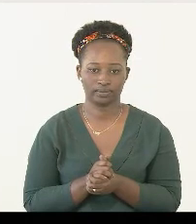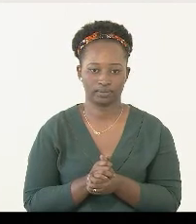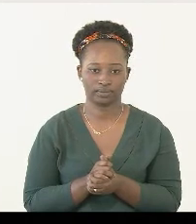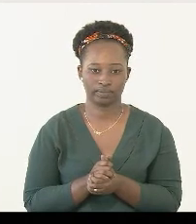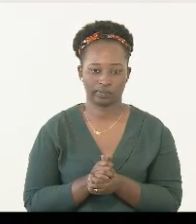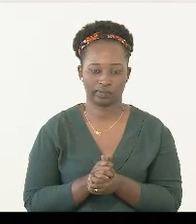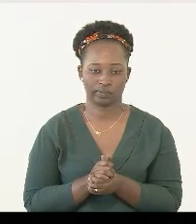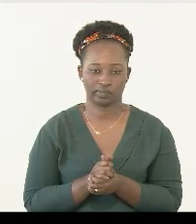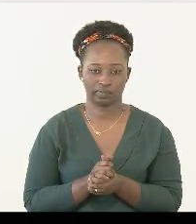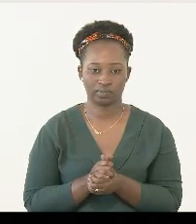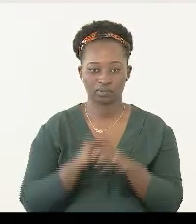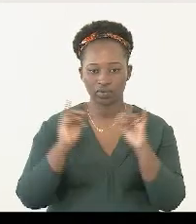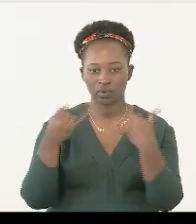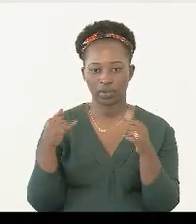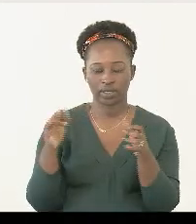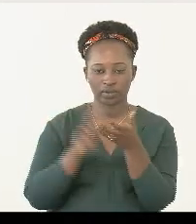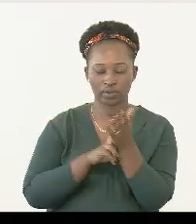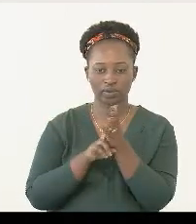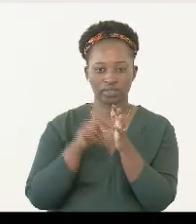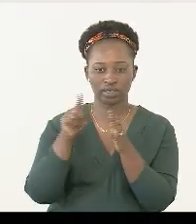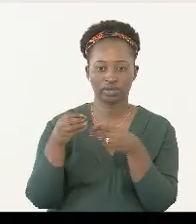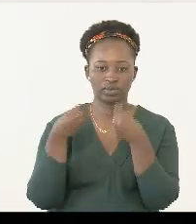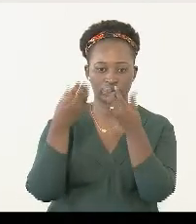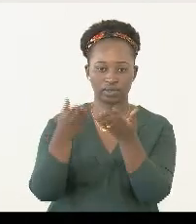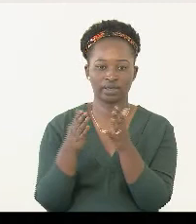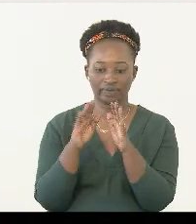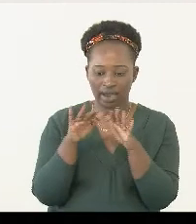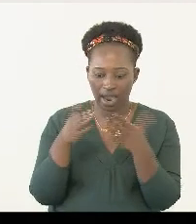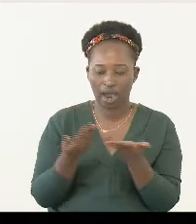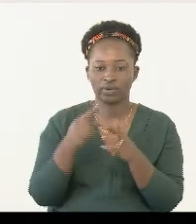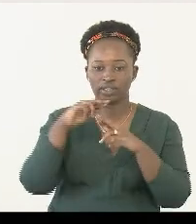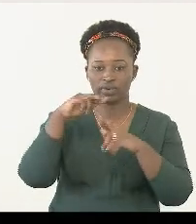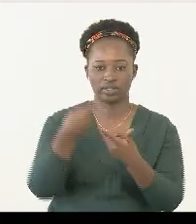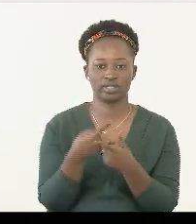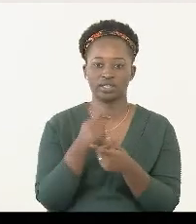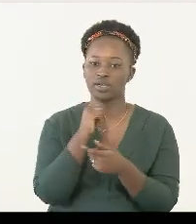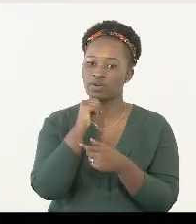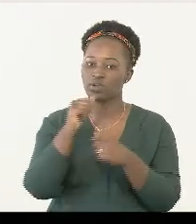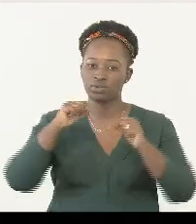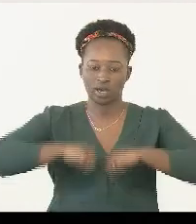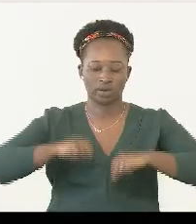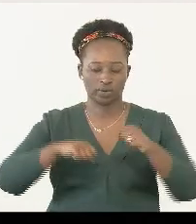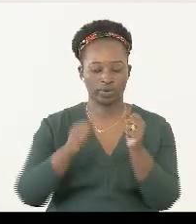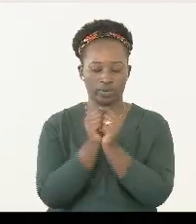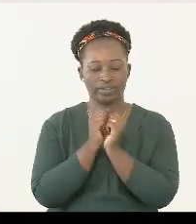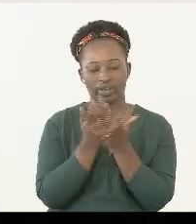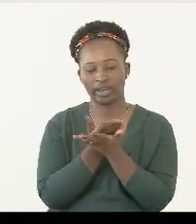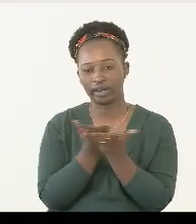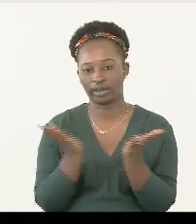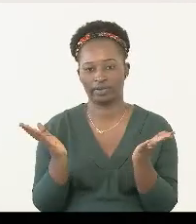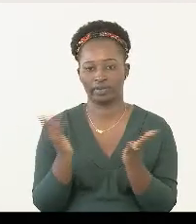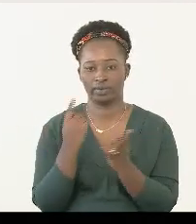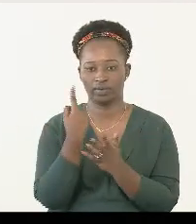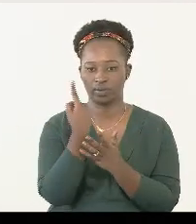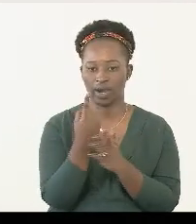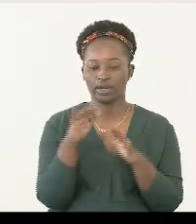Falsifying, we are trying to use the term to be able to give you an idea of how the results are not agreeing with any